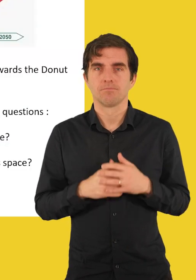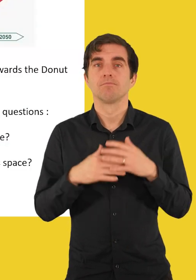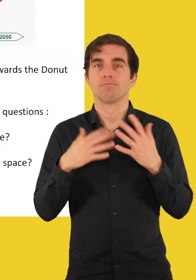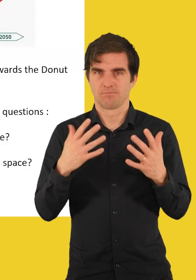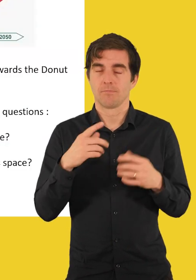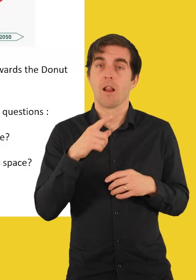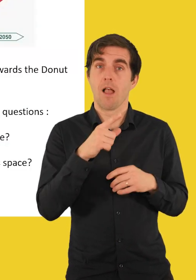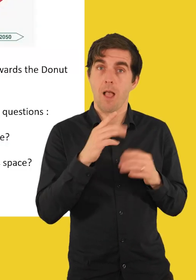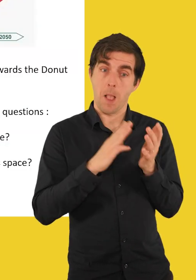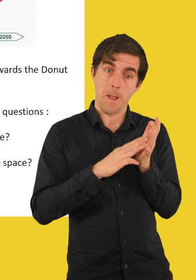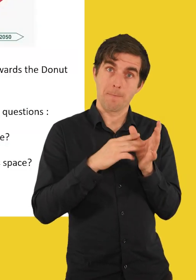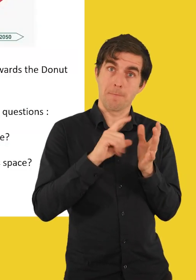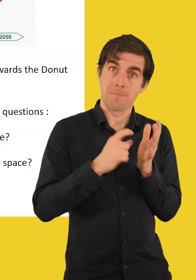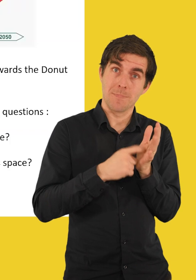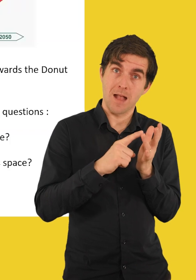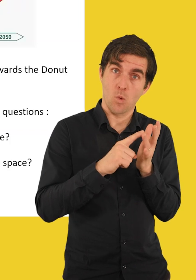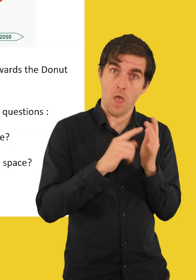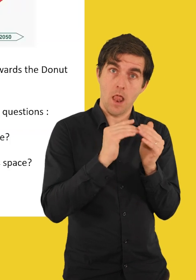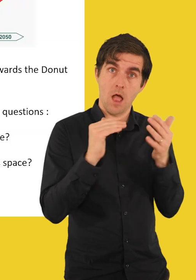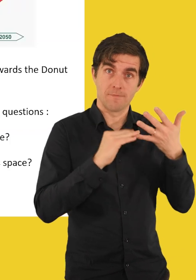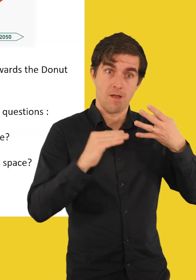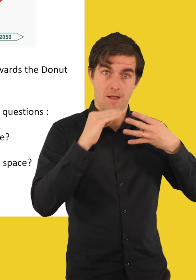Yeah, so that was the macro level.